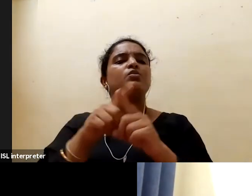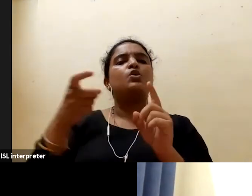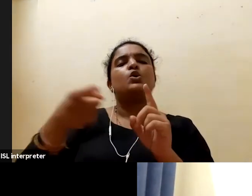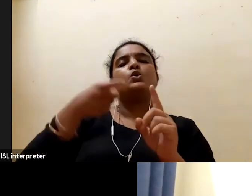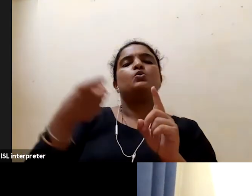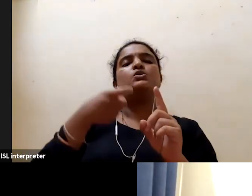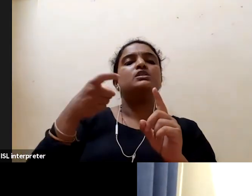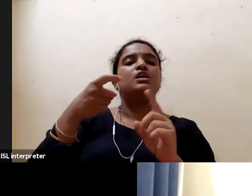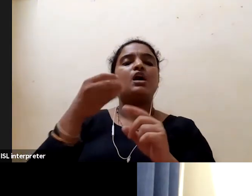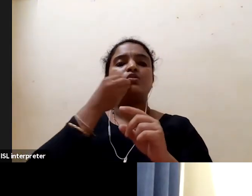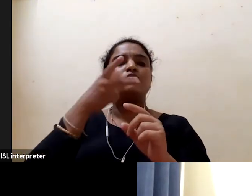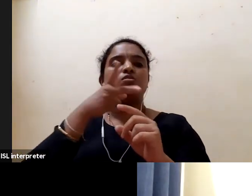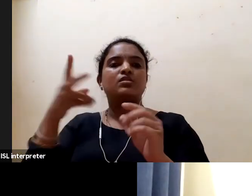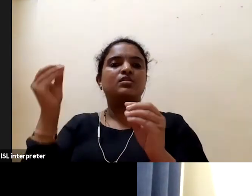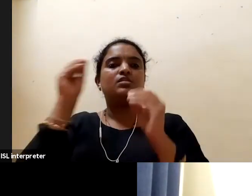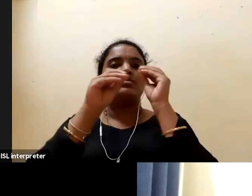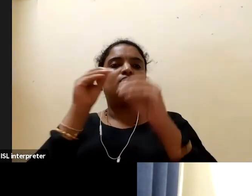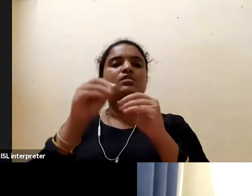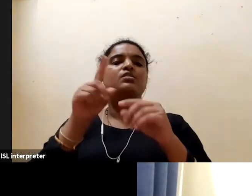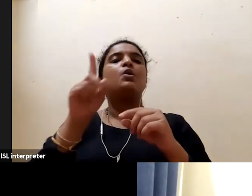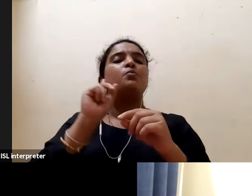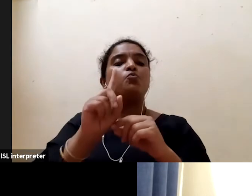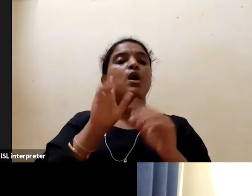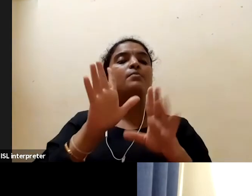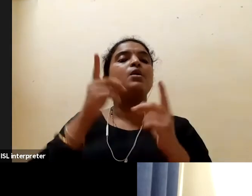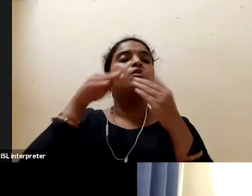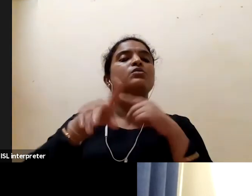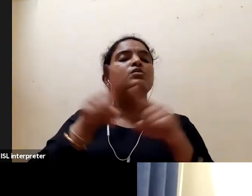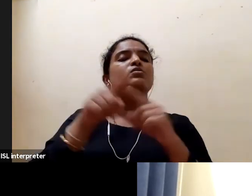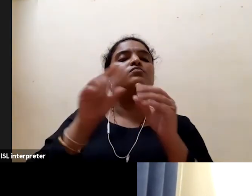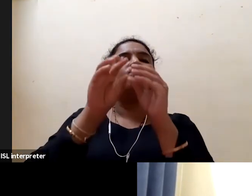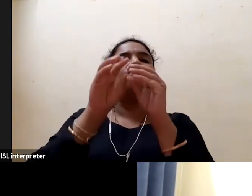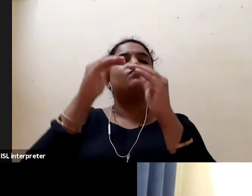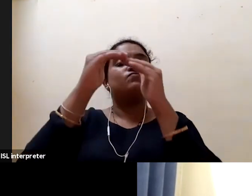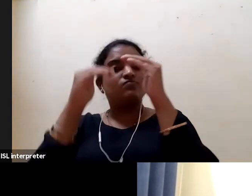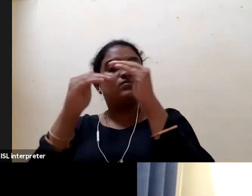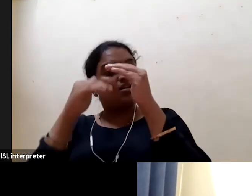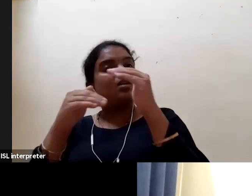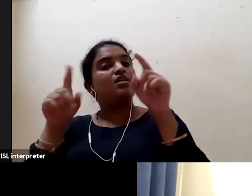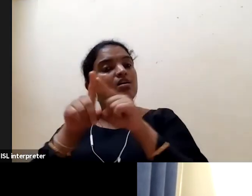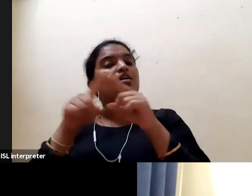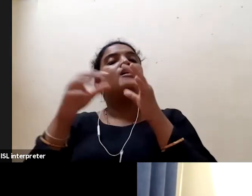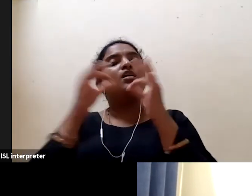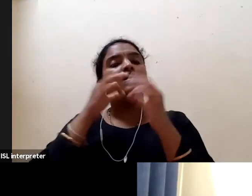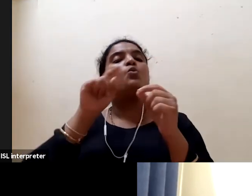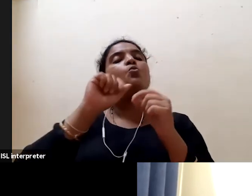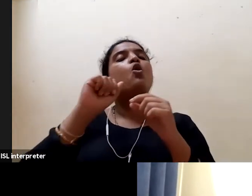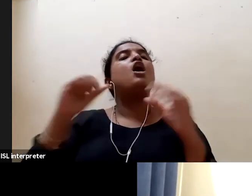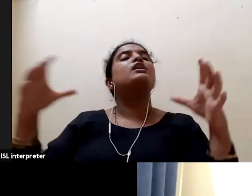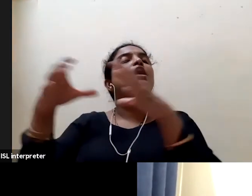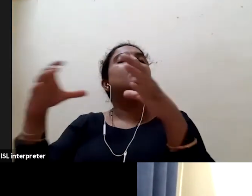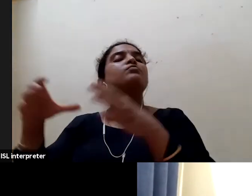cuisine, and one might think Gujarati cuisine is just one cuisine, but there are so many sub cuisines of different communities and